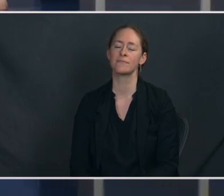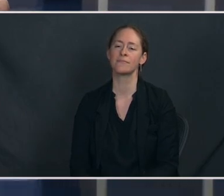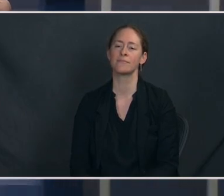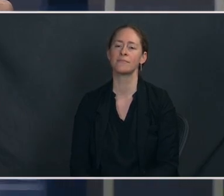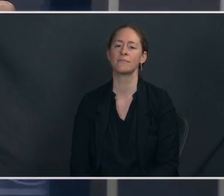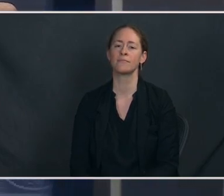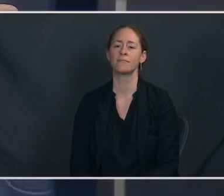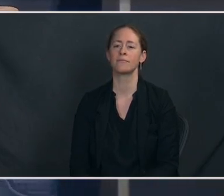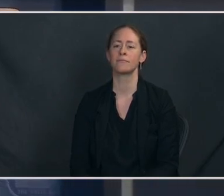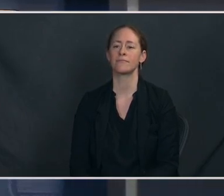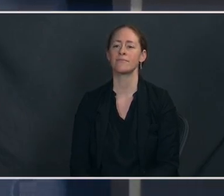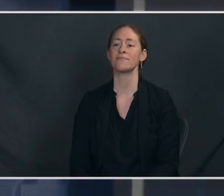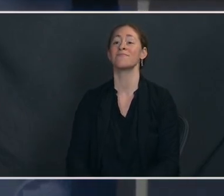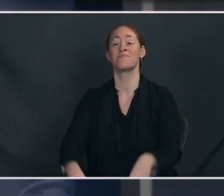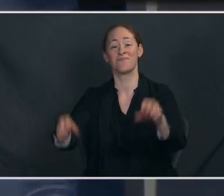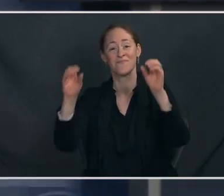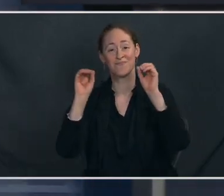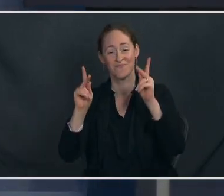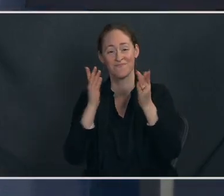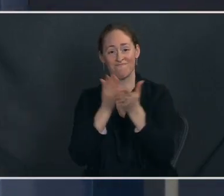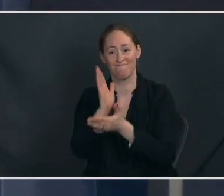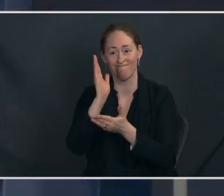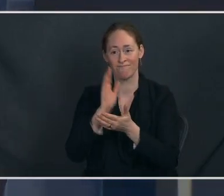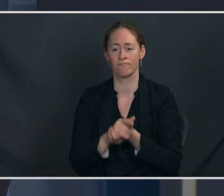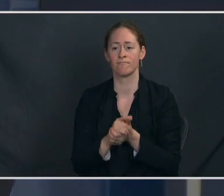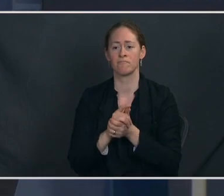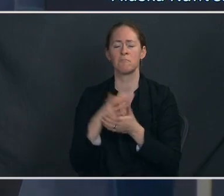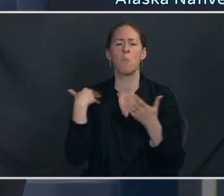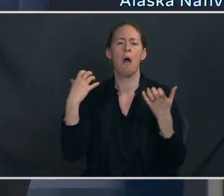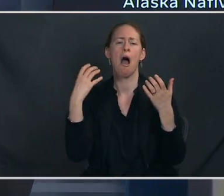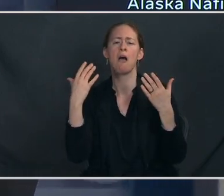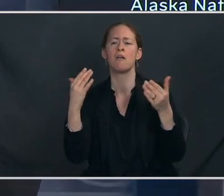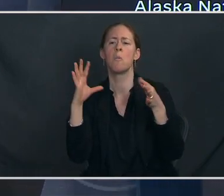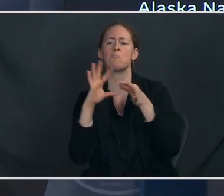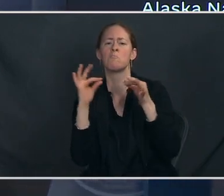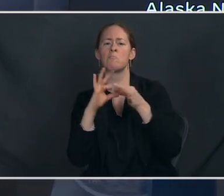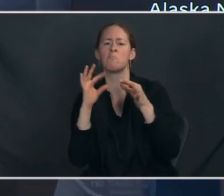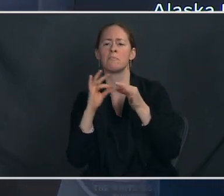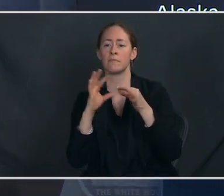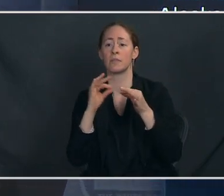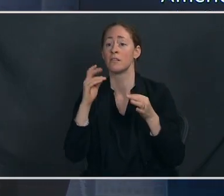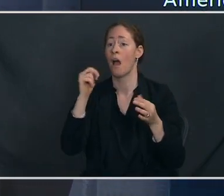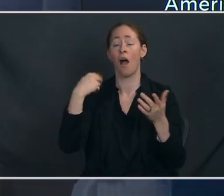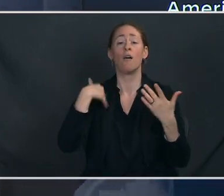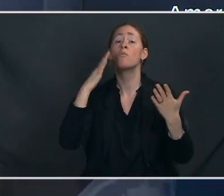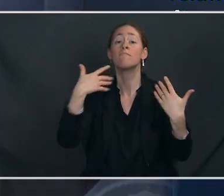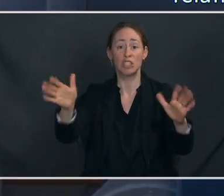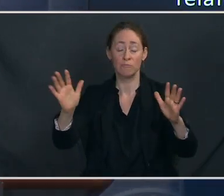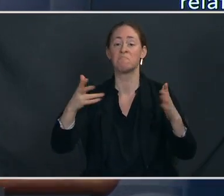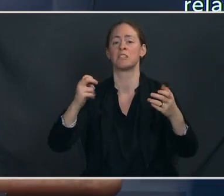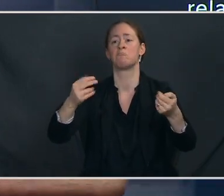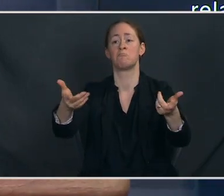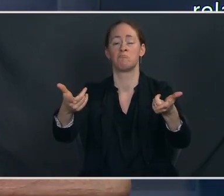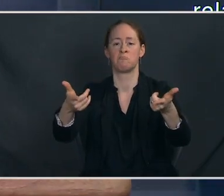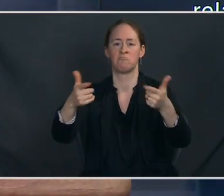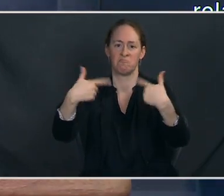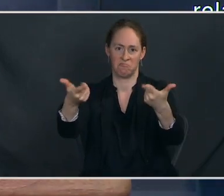Ambassador Rice. Okay. Just a couple more things at the top, and then be happy to take your questions.